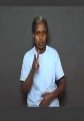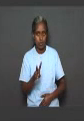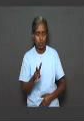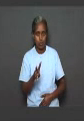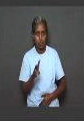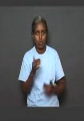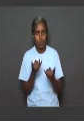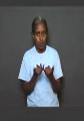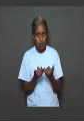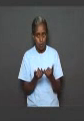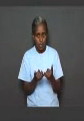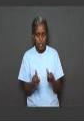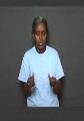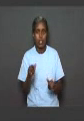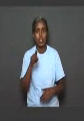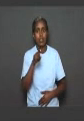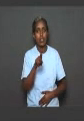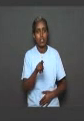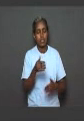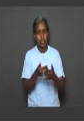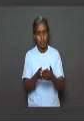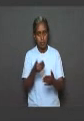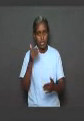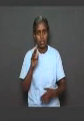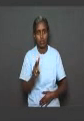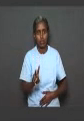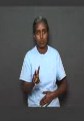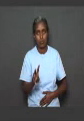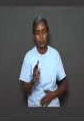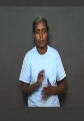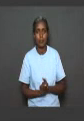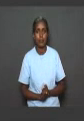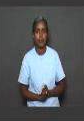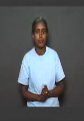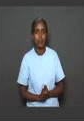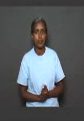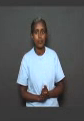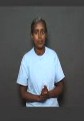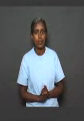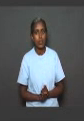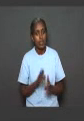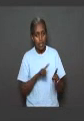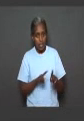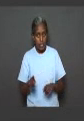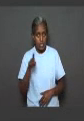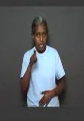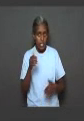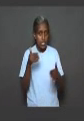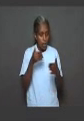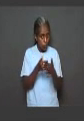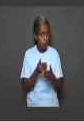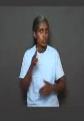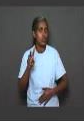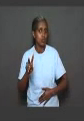minus 2 over x minus 2 as x approaches